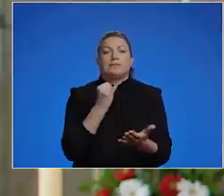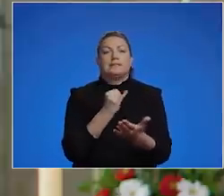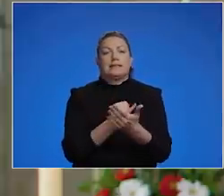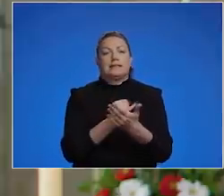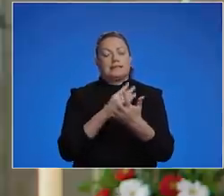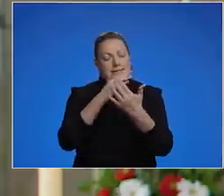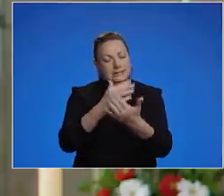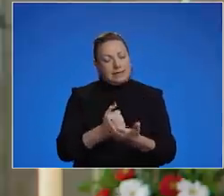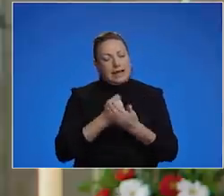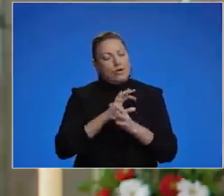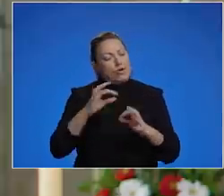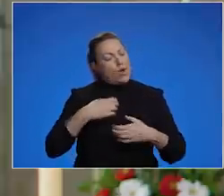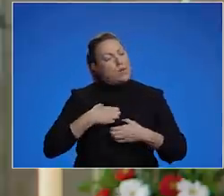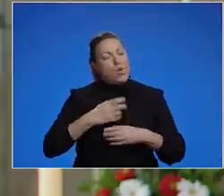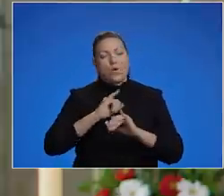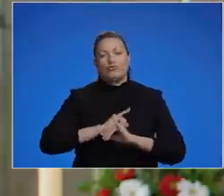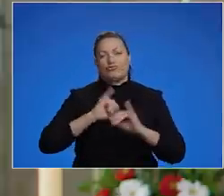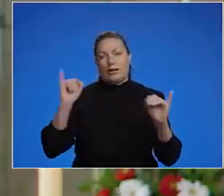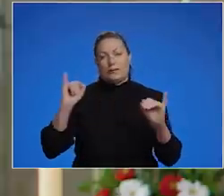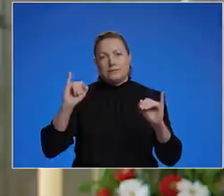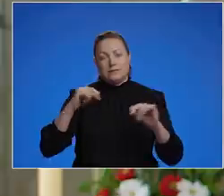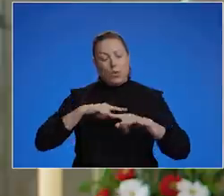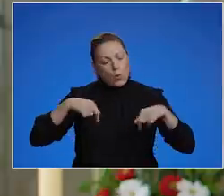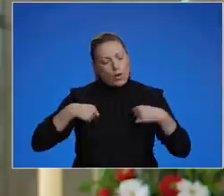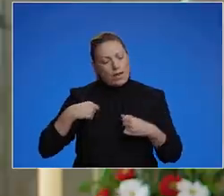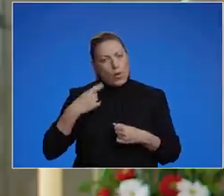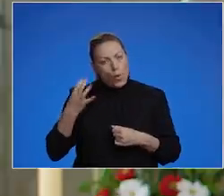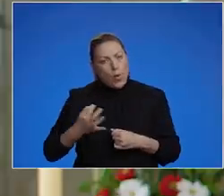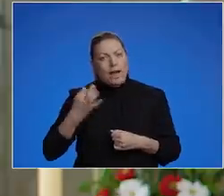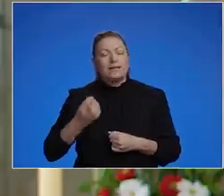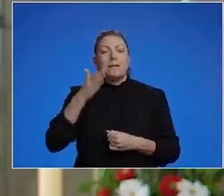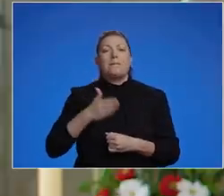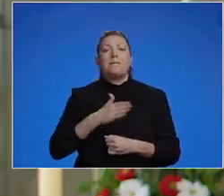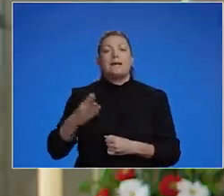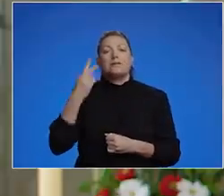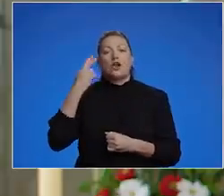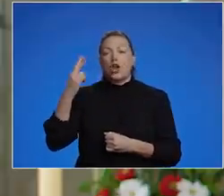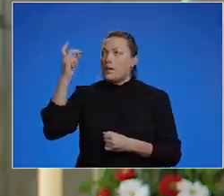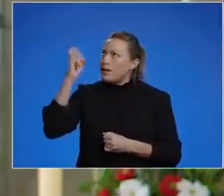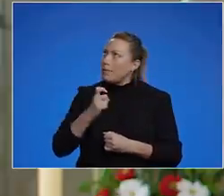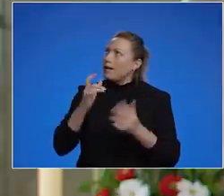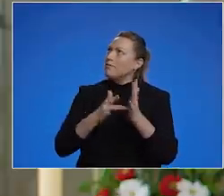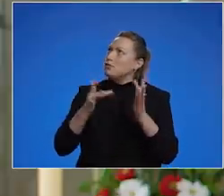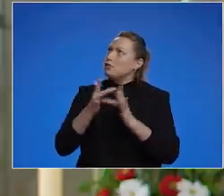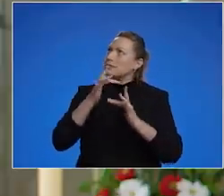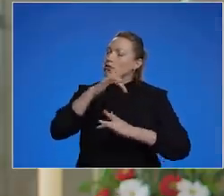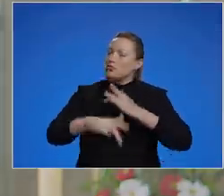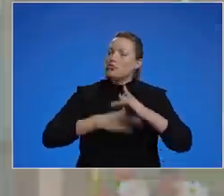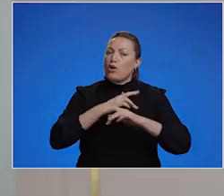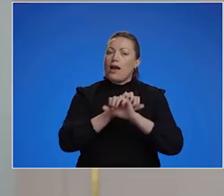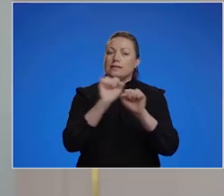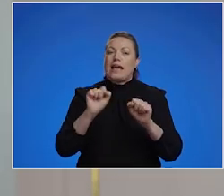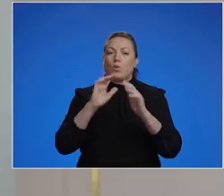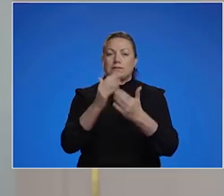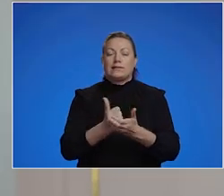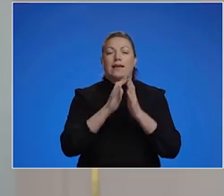from sin and safe from all distress, as we await the blessed hope and the coming of our Saviour, Jesus Christ.